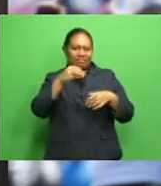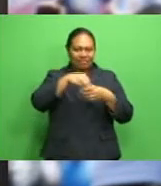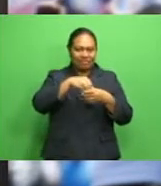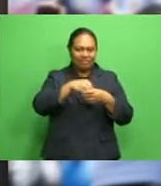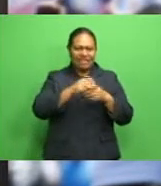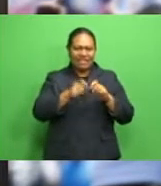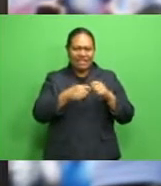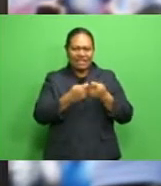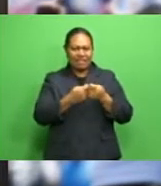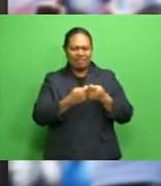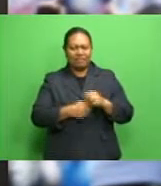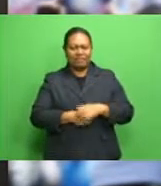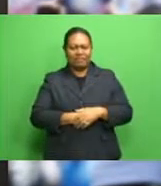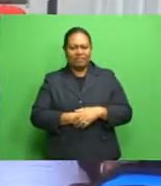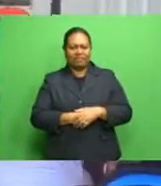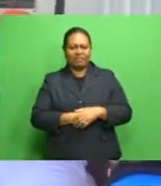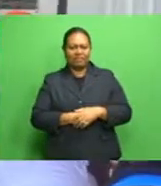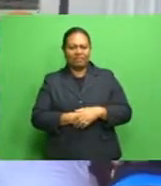the Cup.